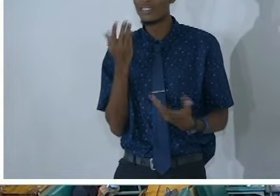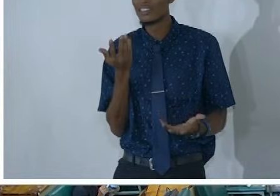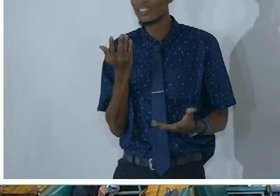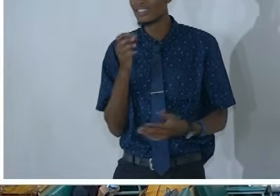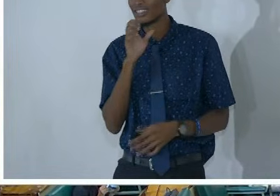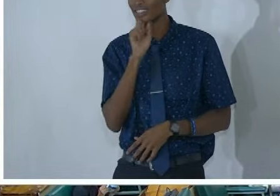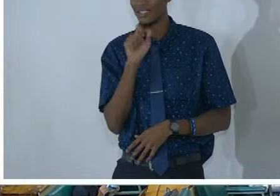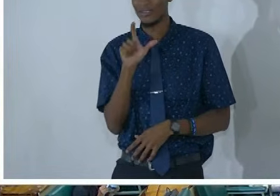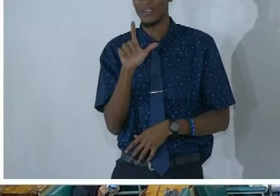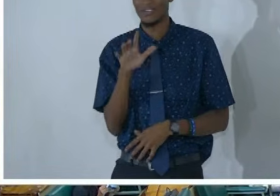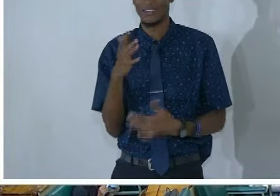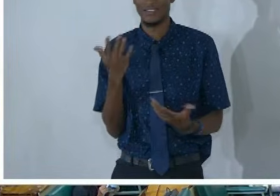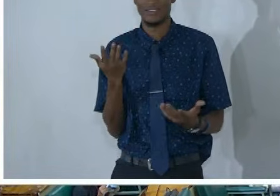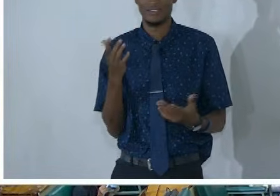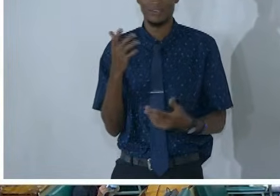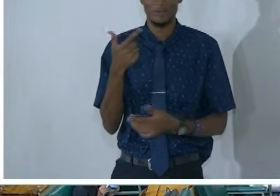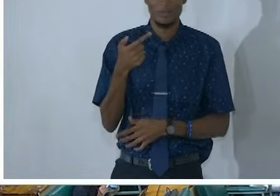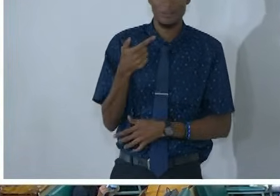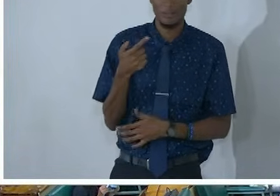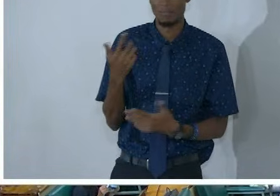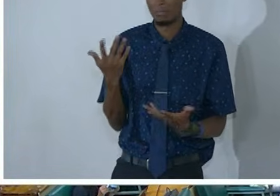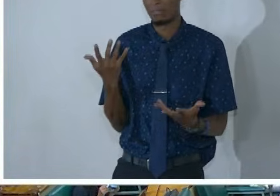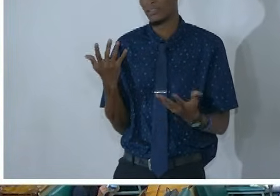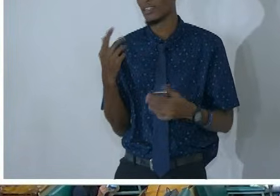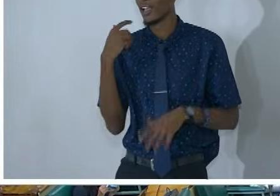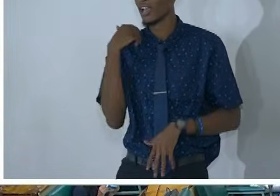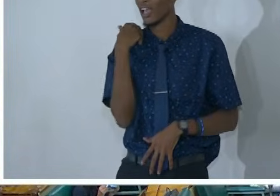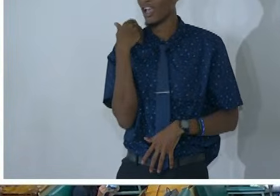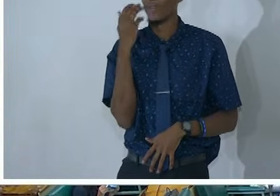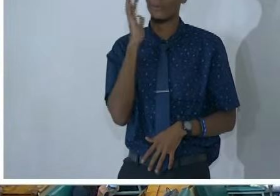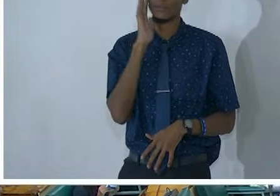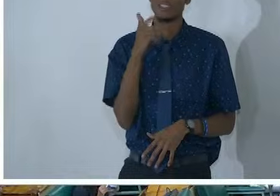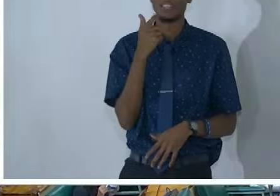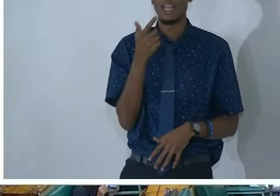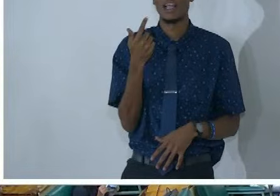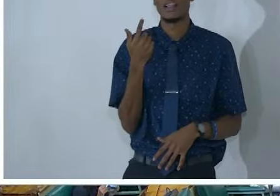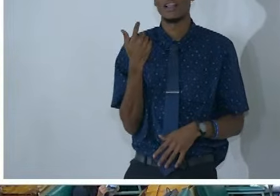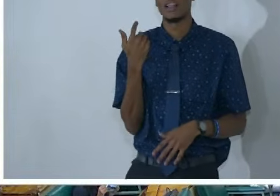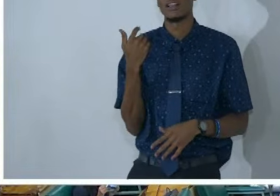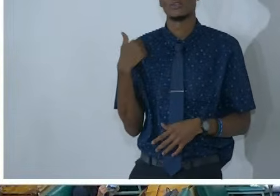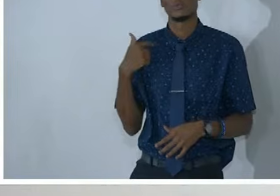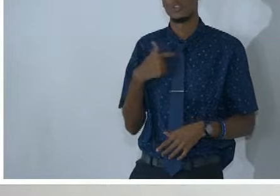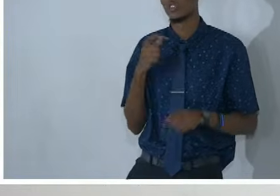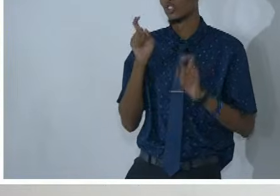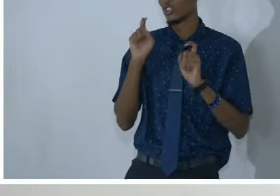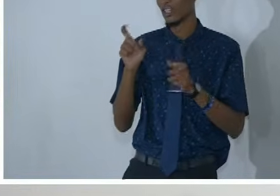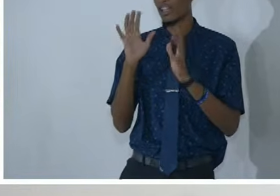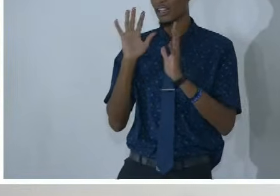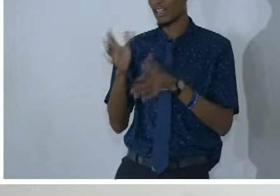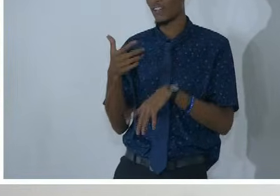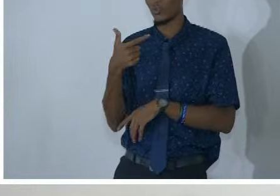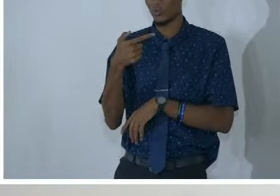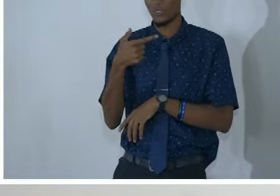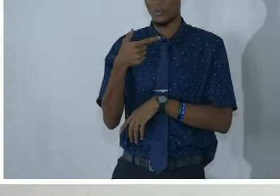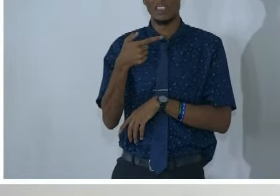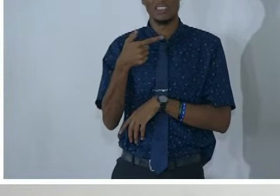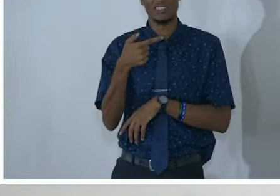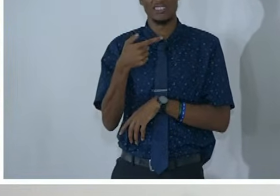age of majority, 21. So I would say, let us leave it at 21,